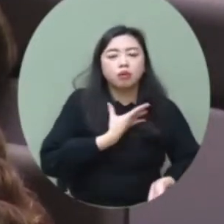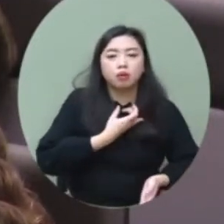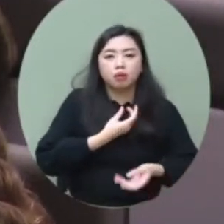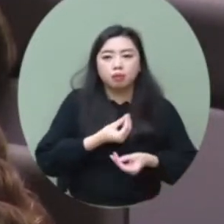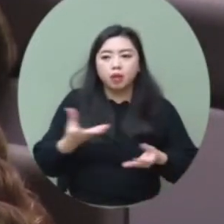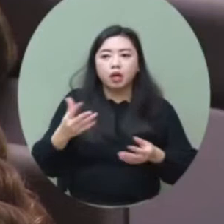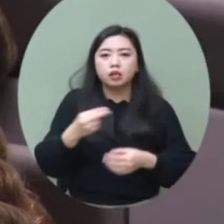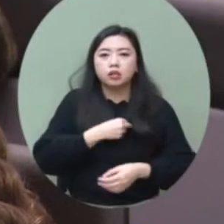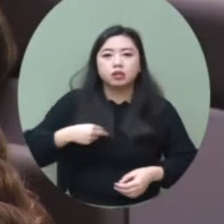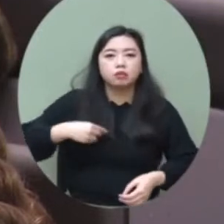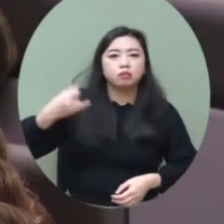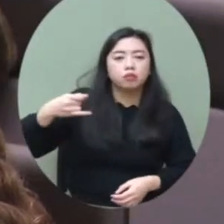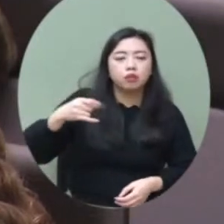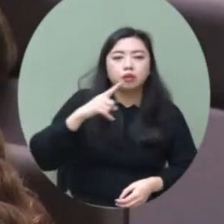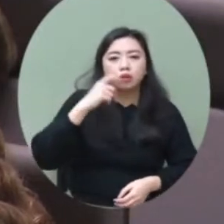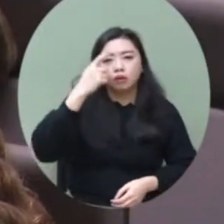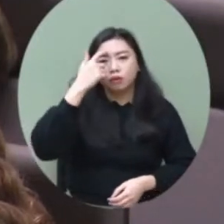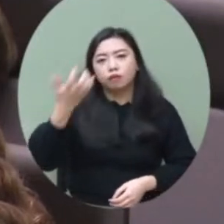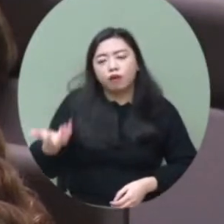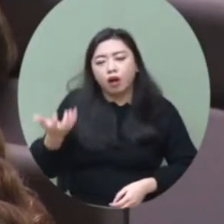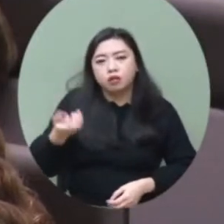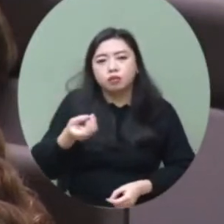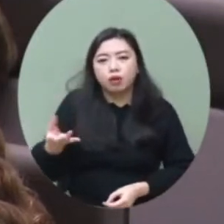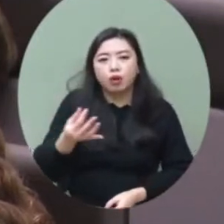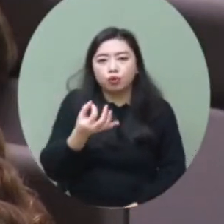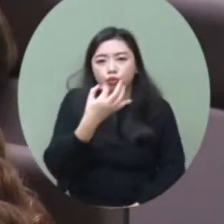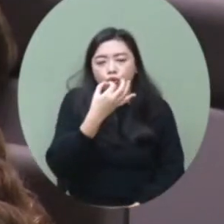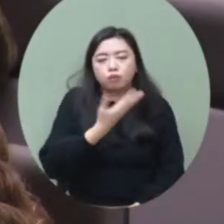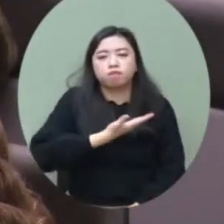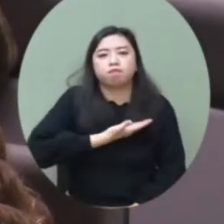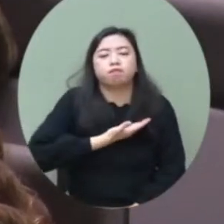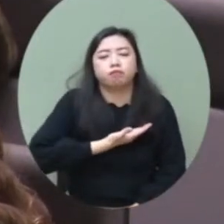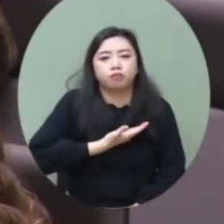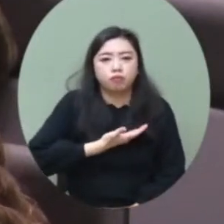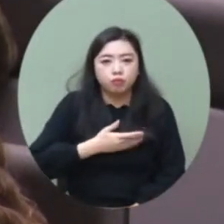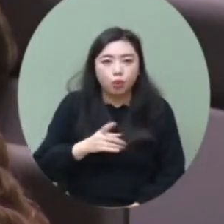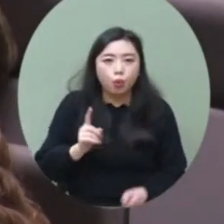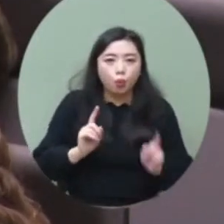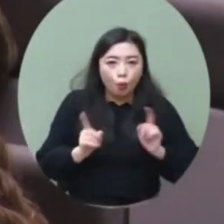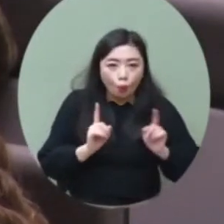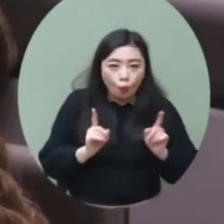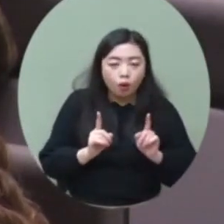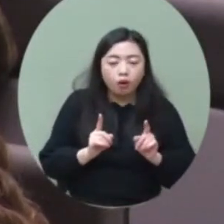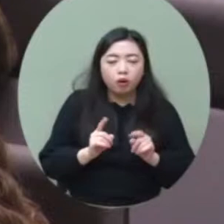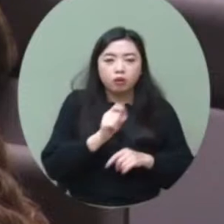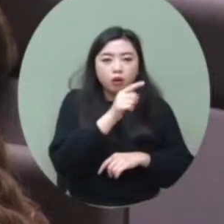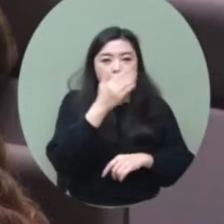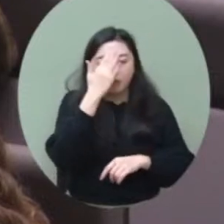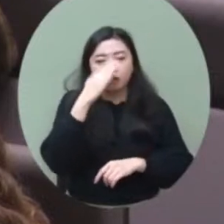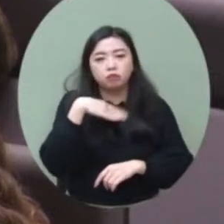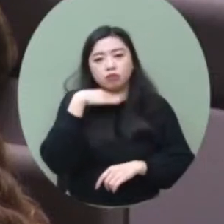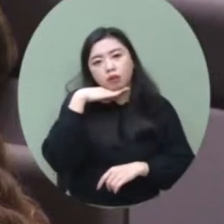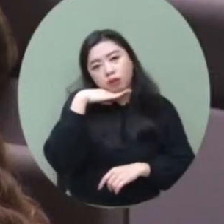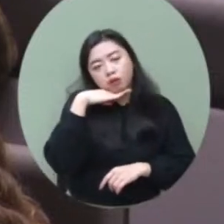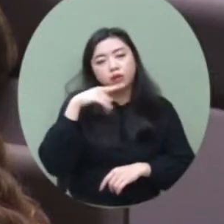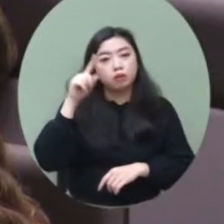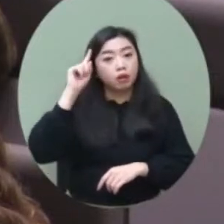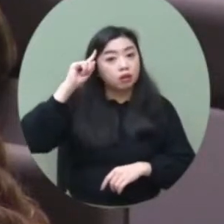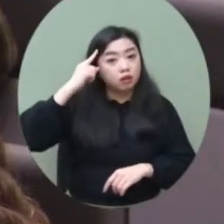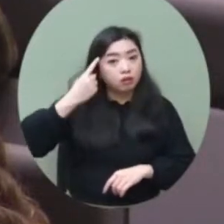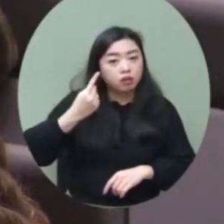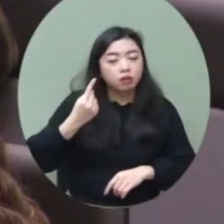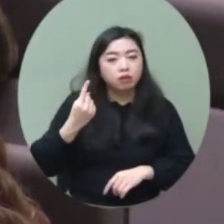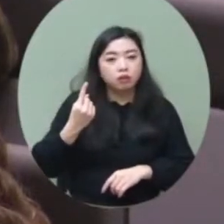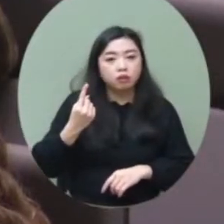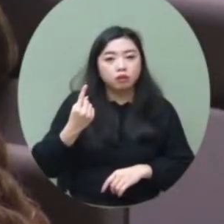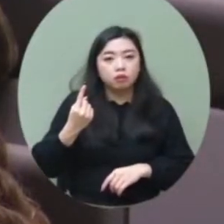told us that no treatments would be offered to those patients because they are not admitted yet. They are